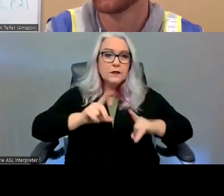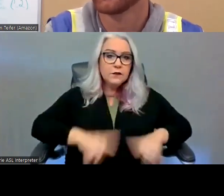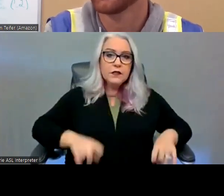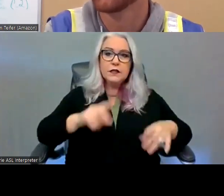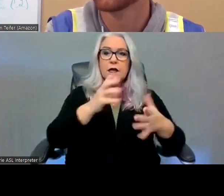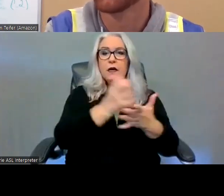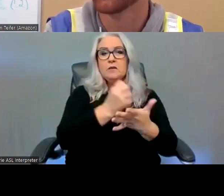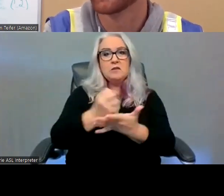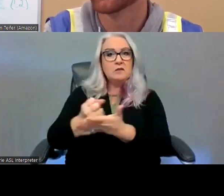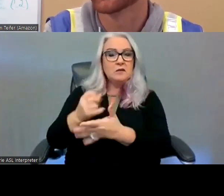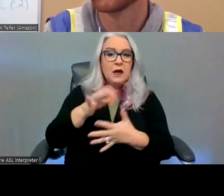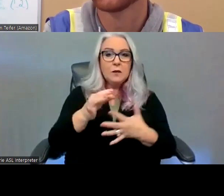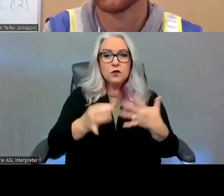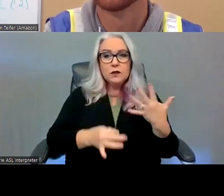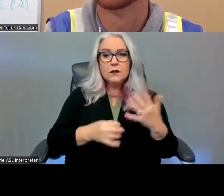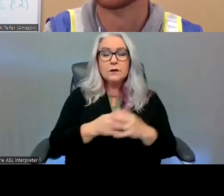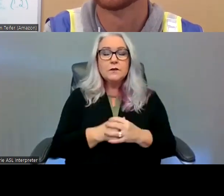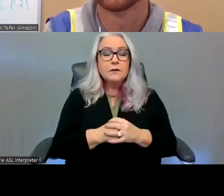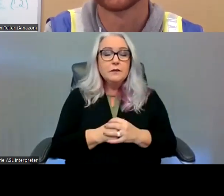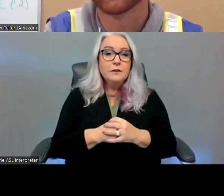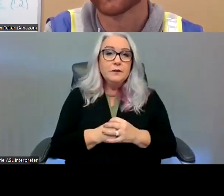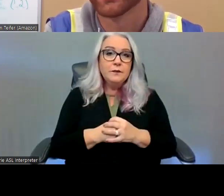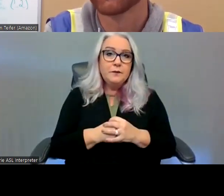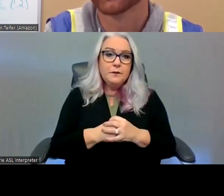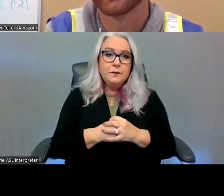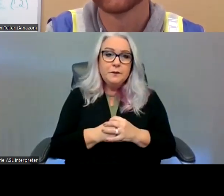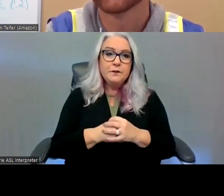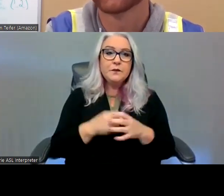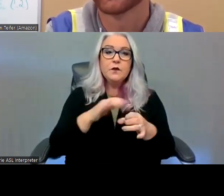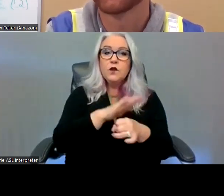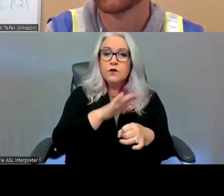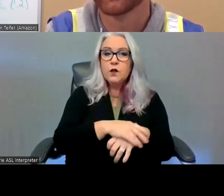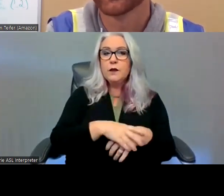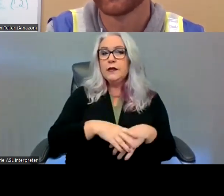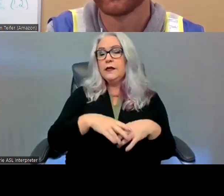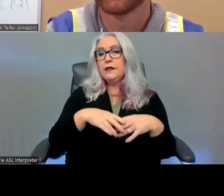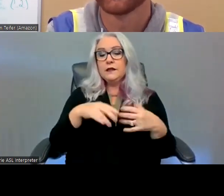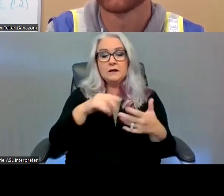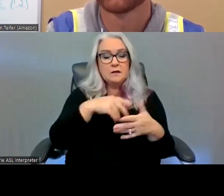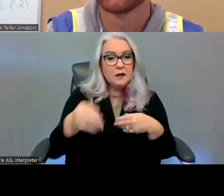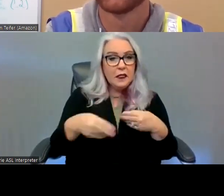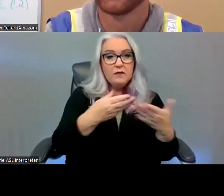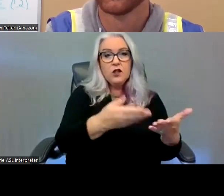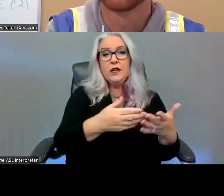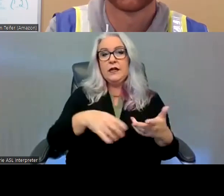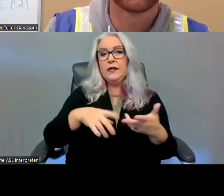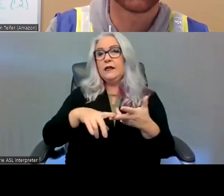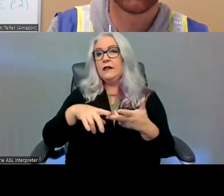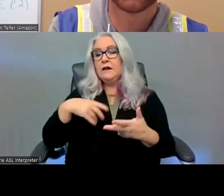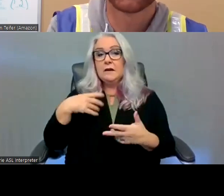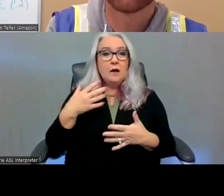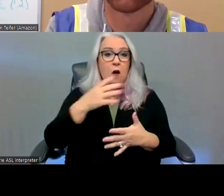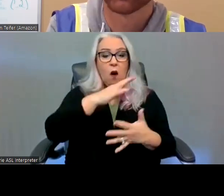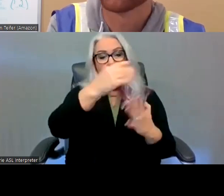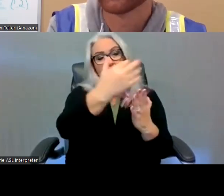kind of skip over that quickly. Fulfillment center jobs, sortation center jobs, delivery station associate. So these are